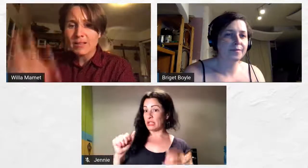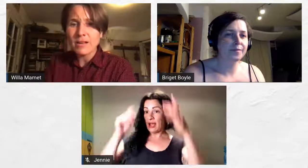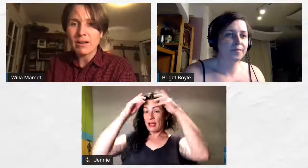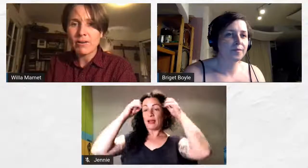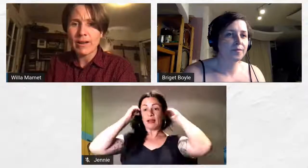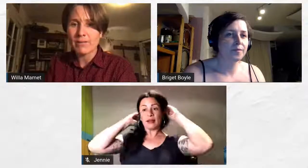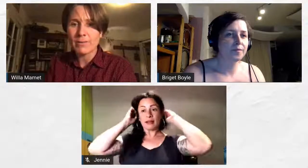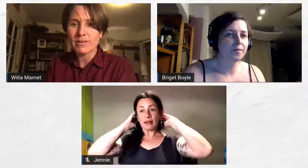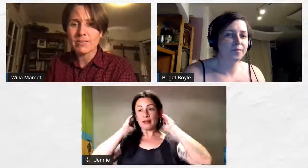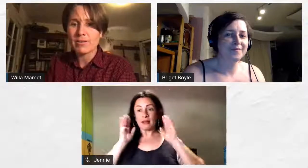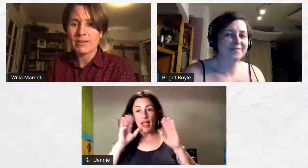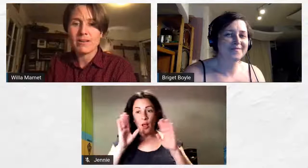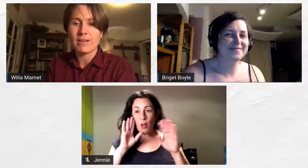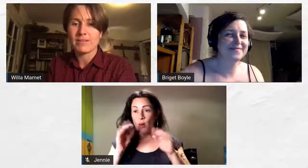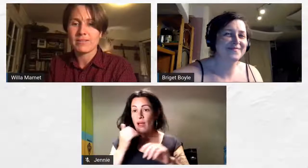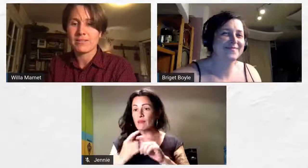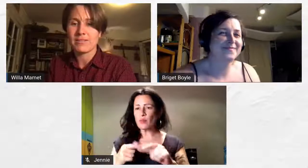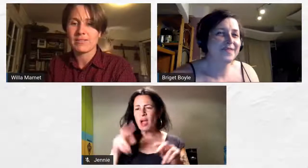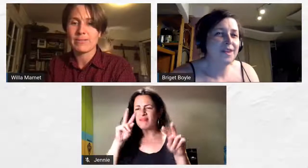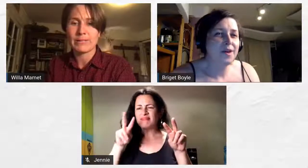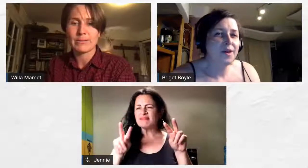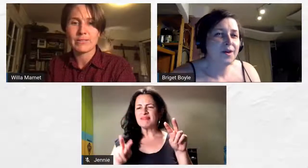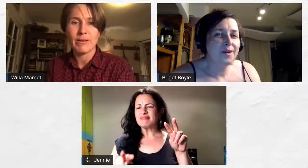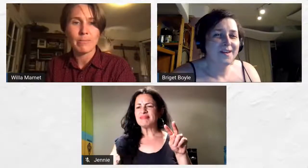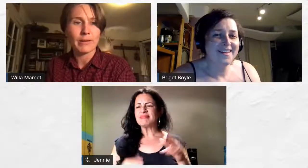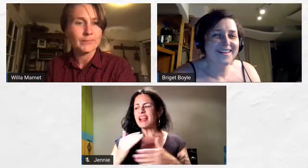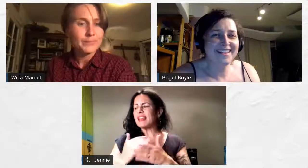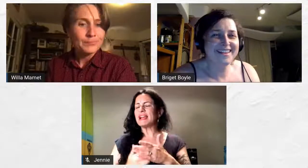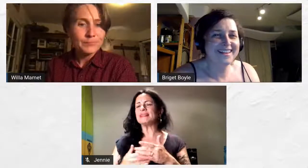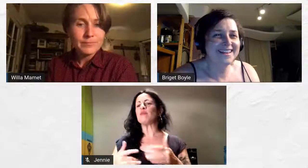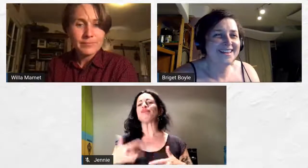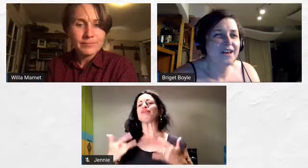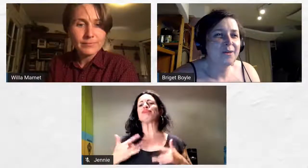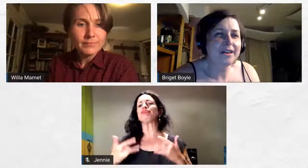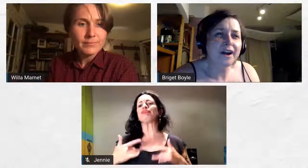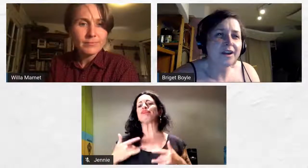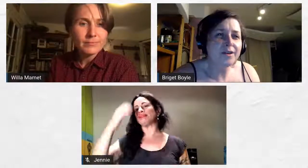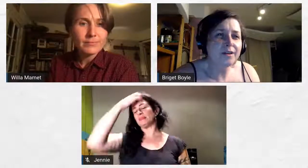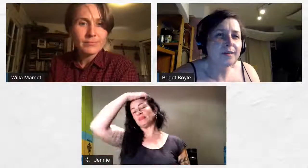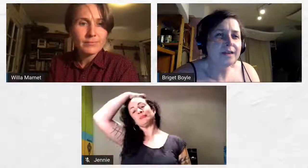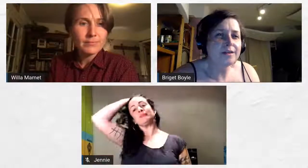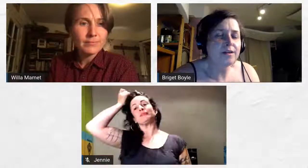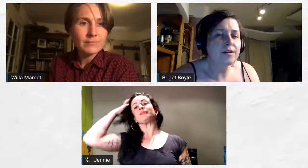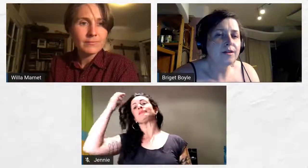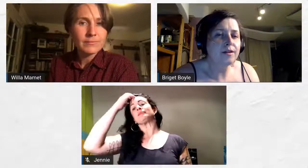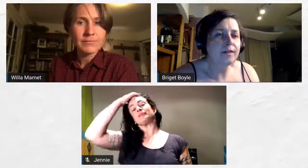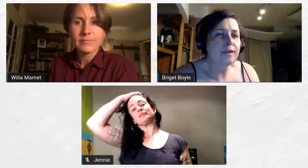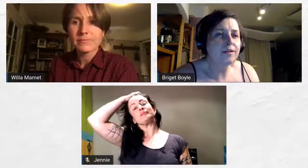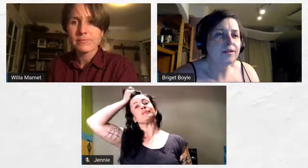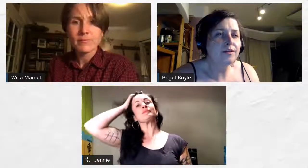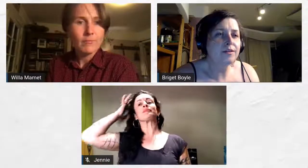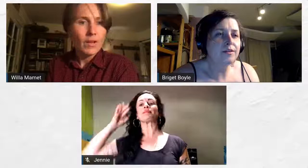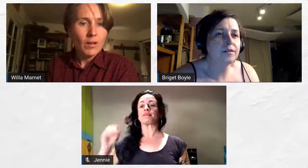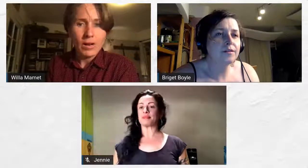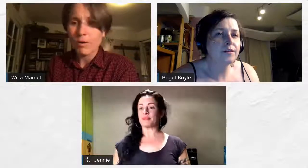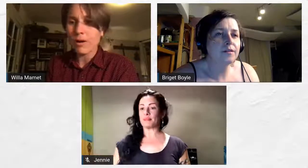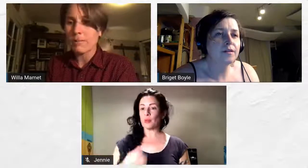Elizabeth, hello. Everyone is tuning. Oh, this is just, it makes me so happy. Willa, are you going to play a song? I